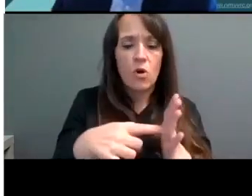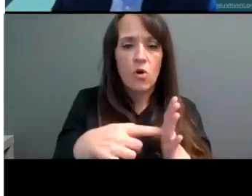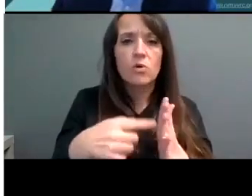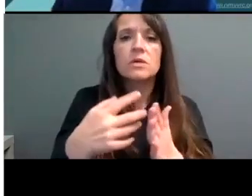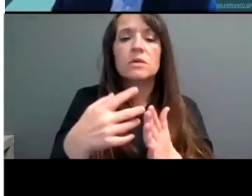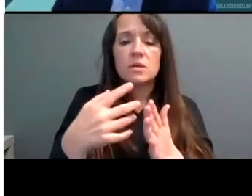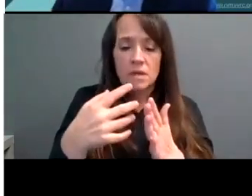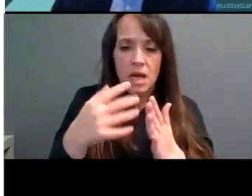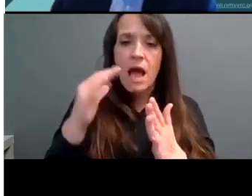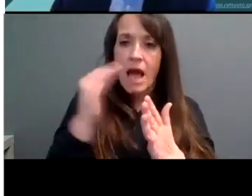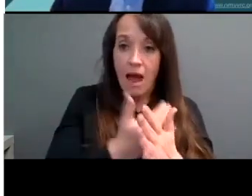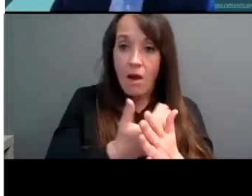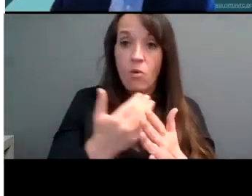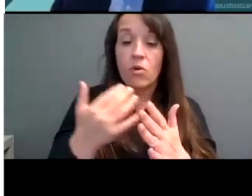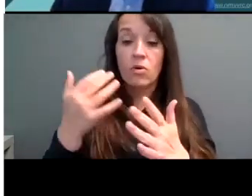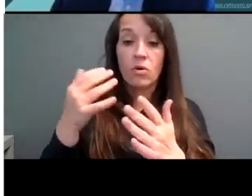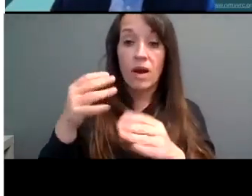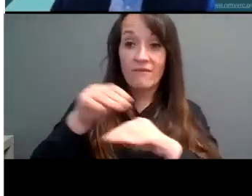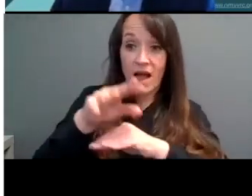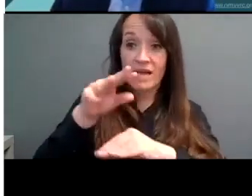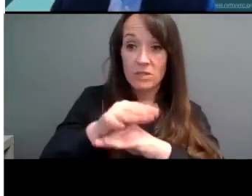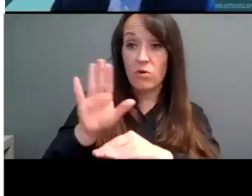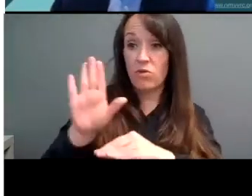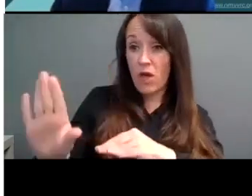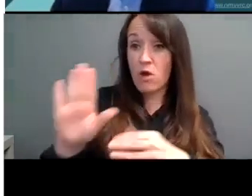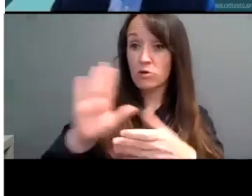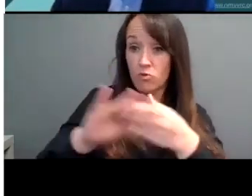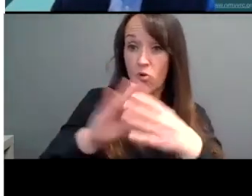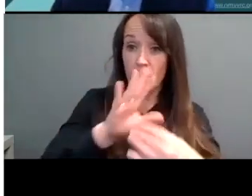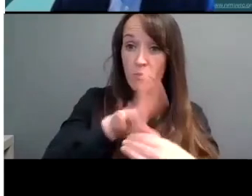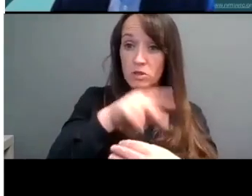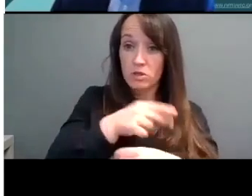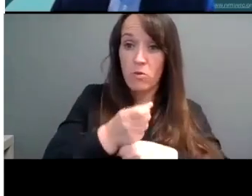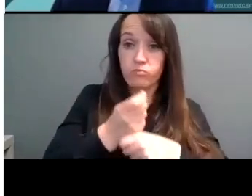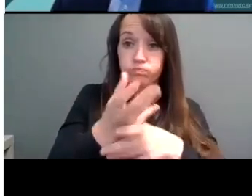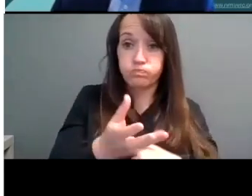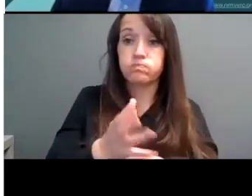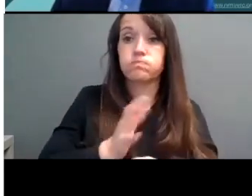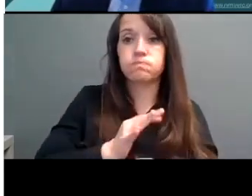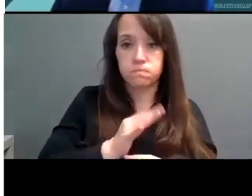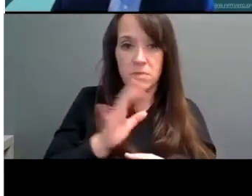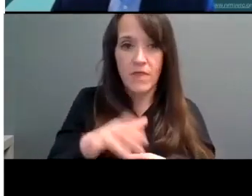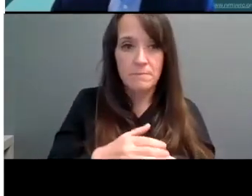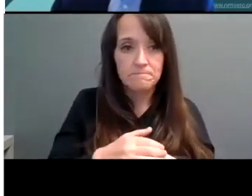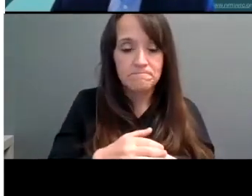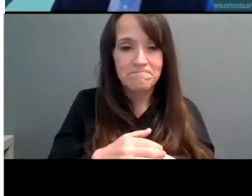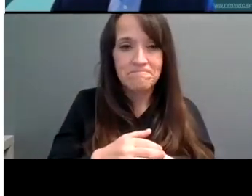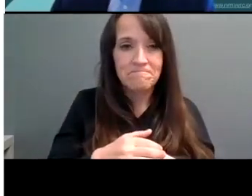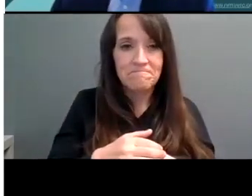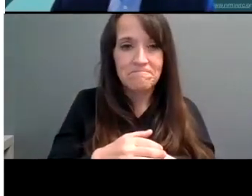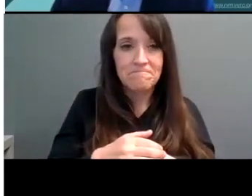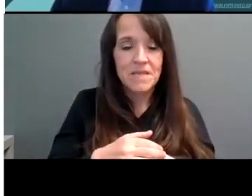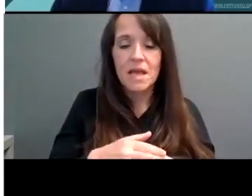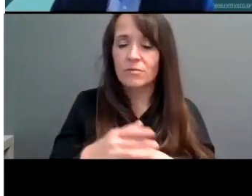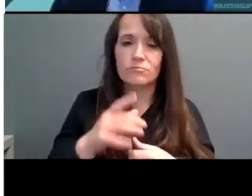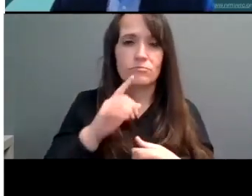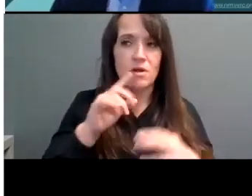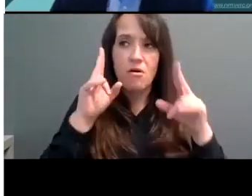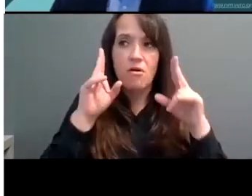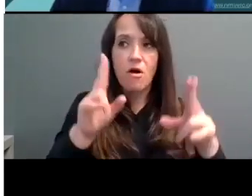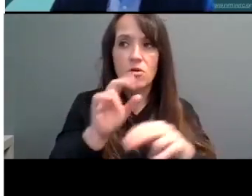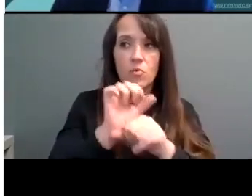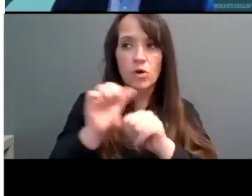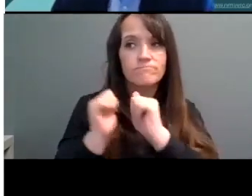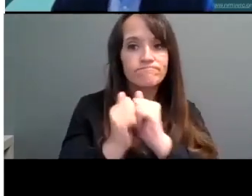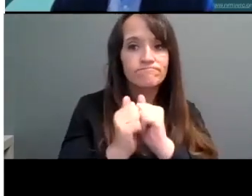advisors. I have the honor of working with our distinguished panelists of mental health providers for many years, a couple over